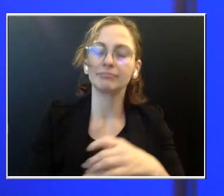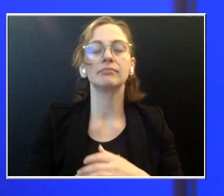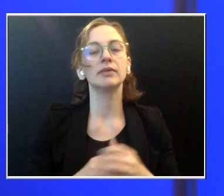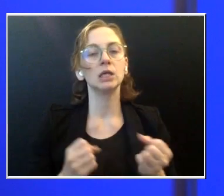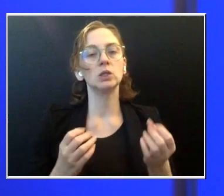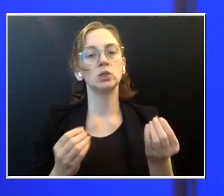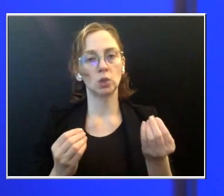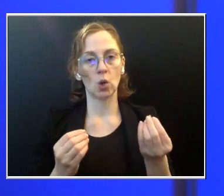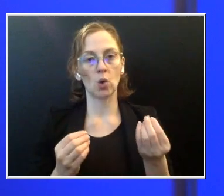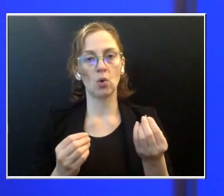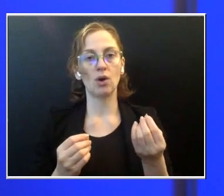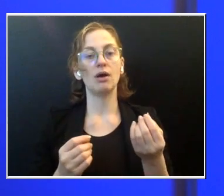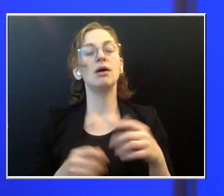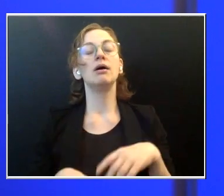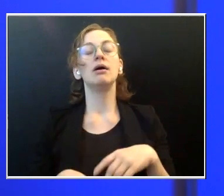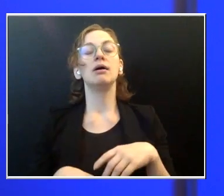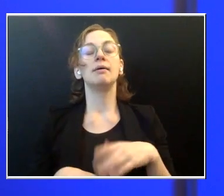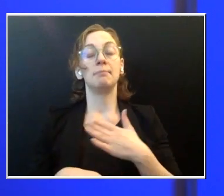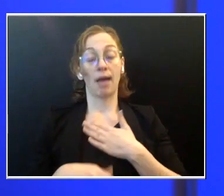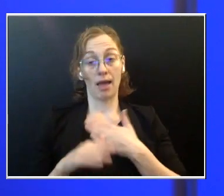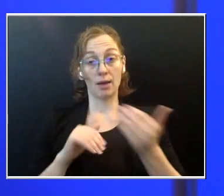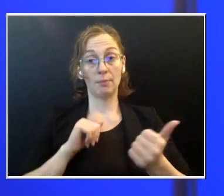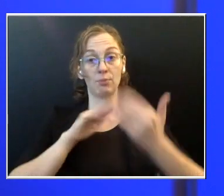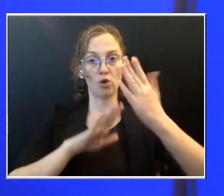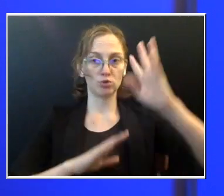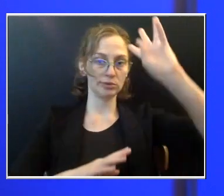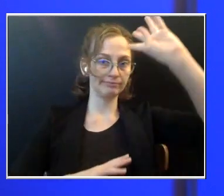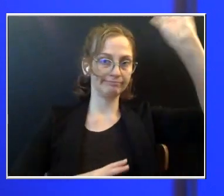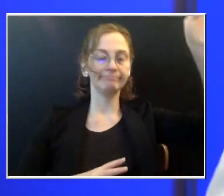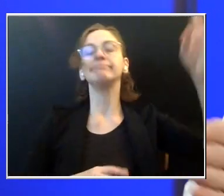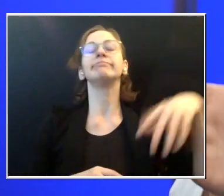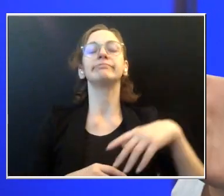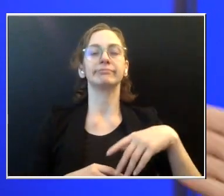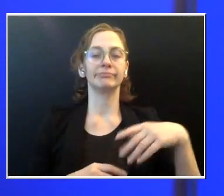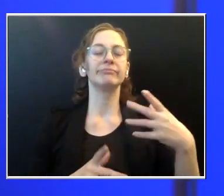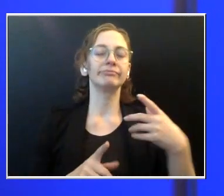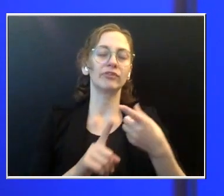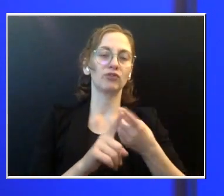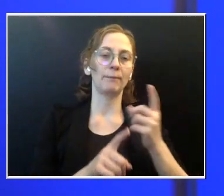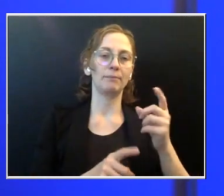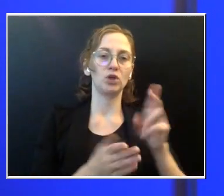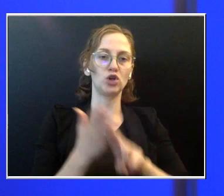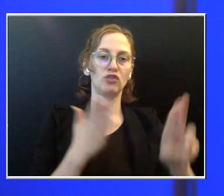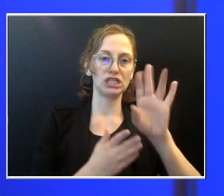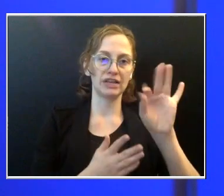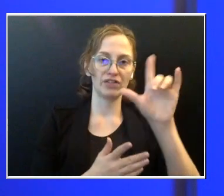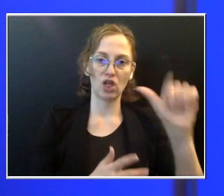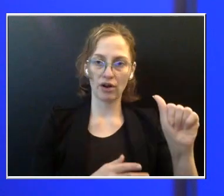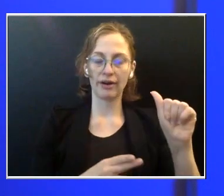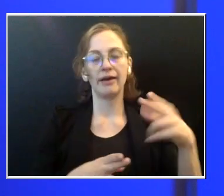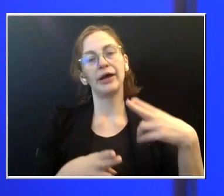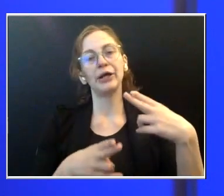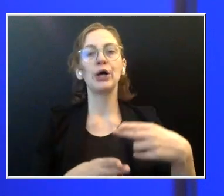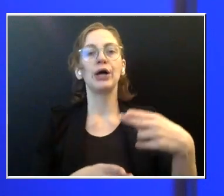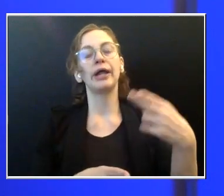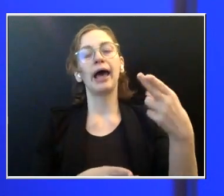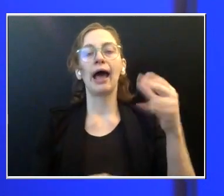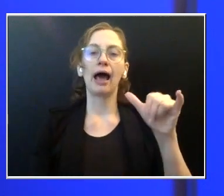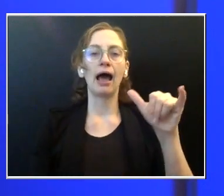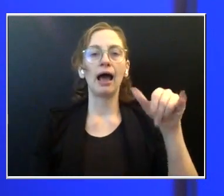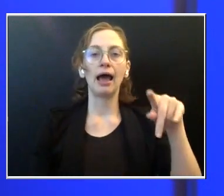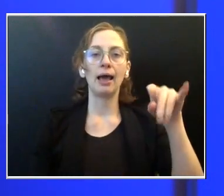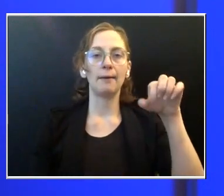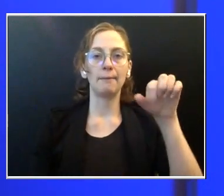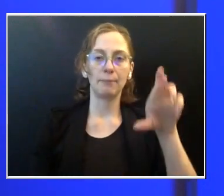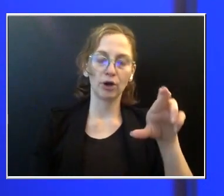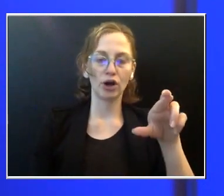of Florida, and it's called HART, hyperfractionated accelerated radiation. So we get lots of radiation dose in, but we chop it up into tons of small doses